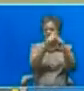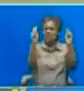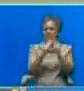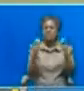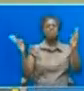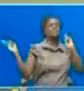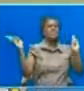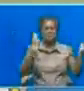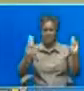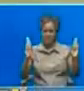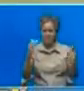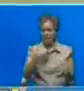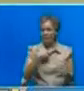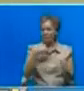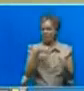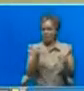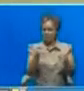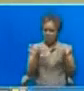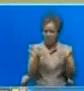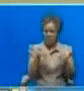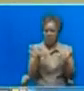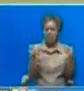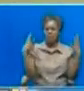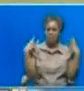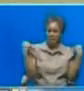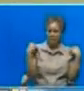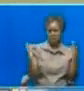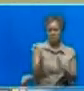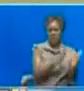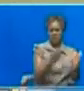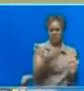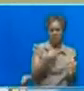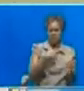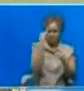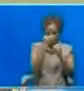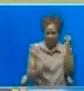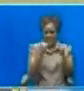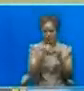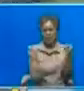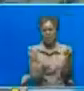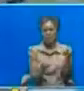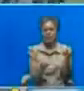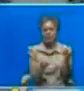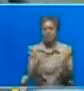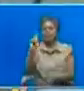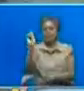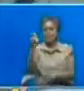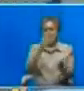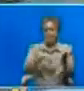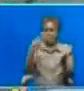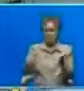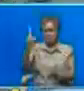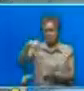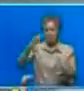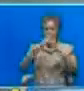ready. So we are putting in place the final details. Kenya failed to qualify